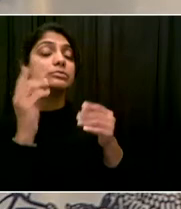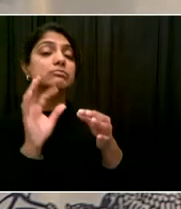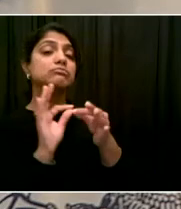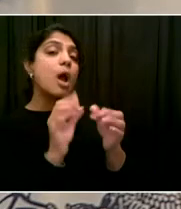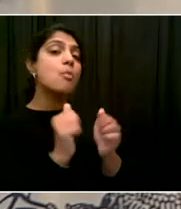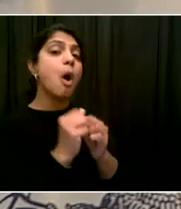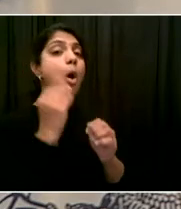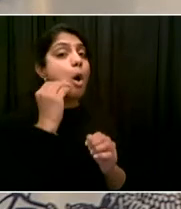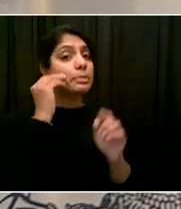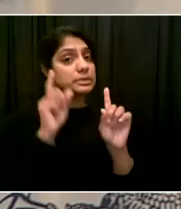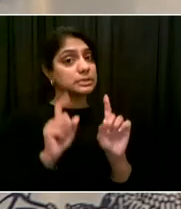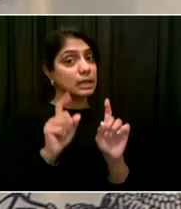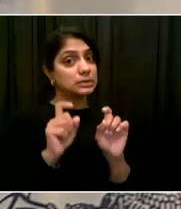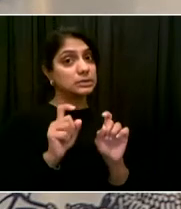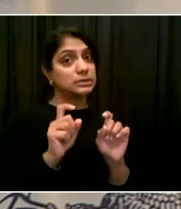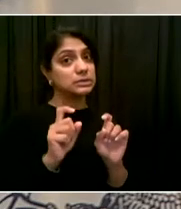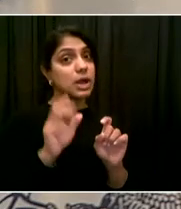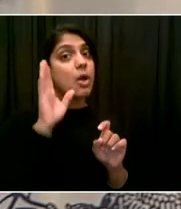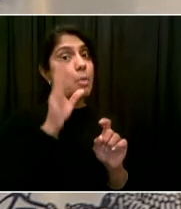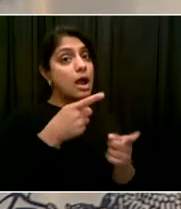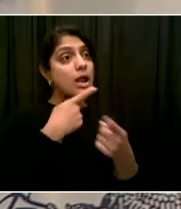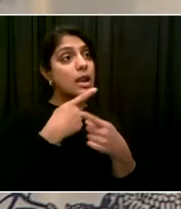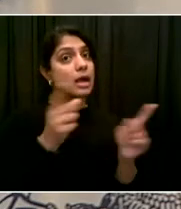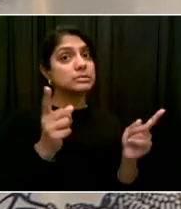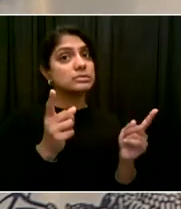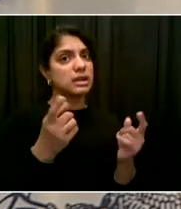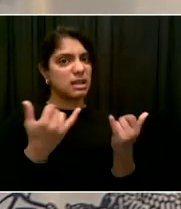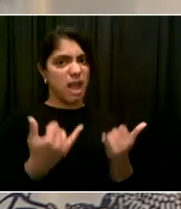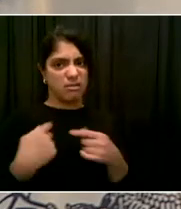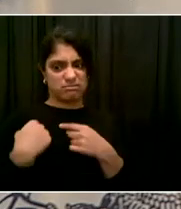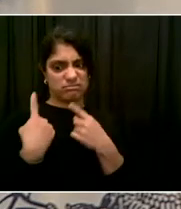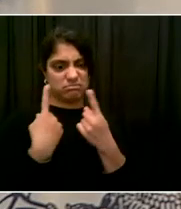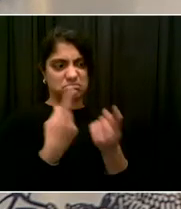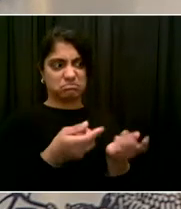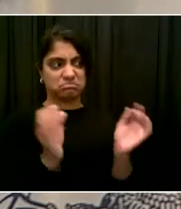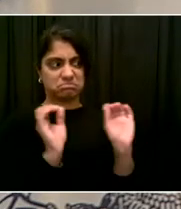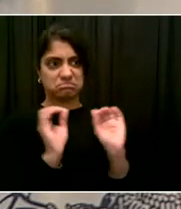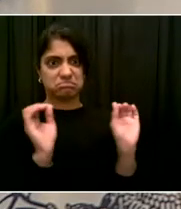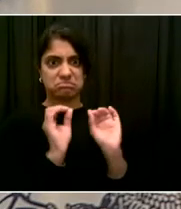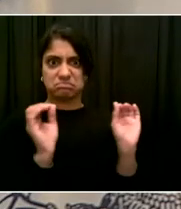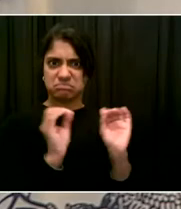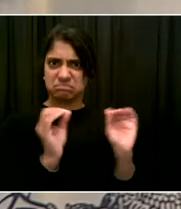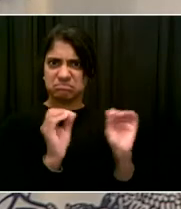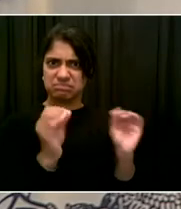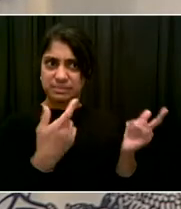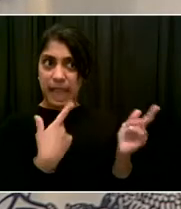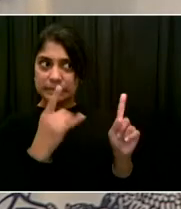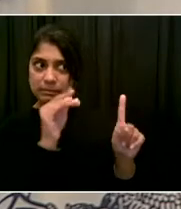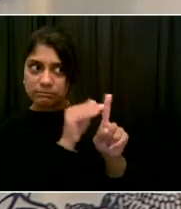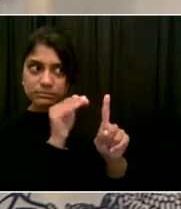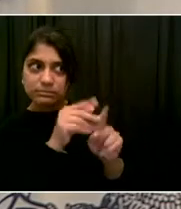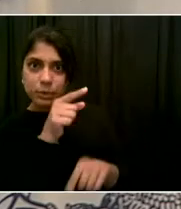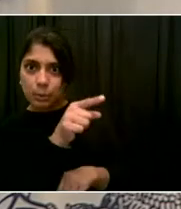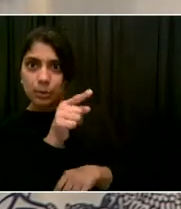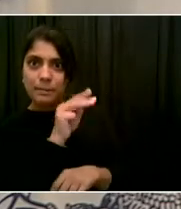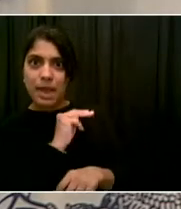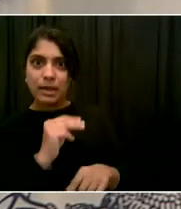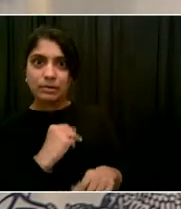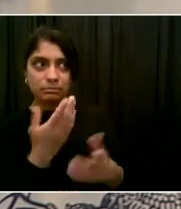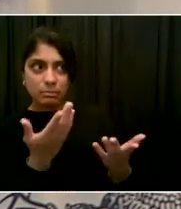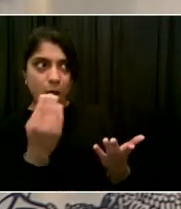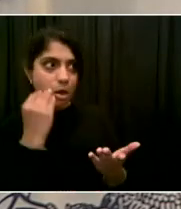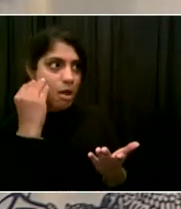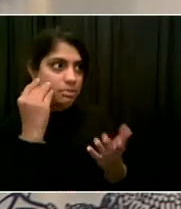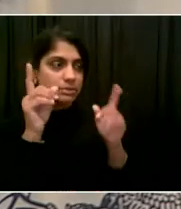at-home testing? And if I remember correctly, Dr. Choksi said that they had been thinking about it, but they